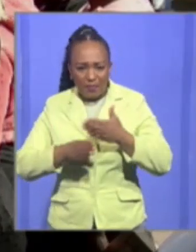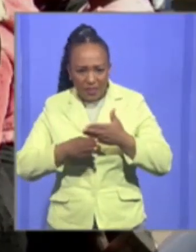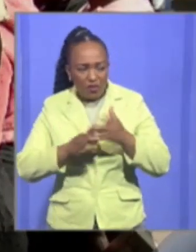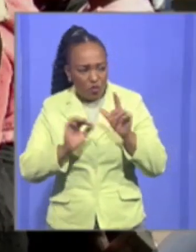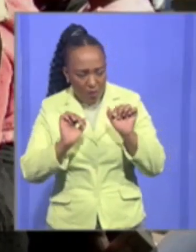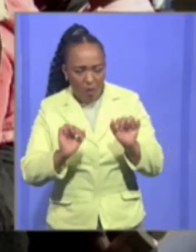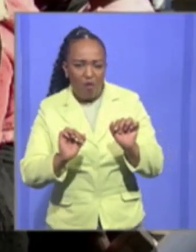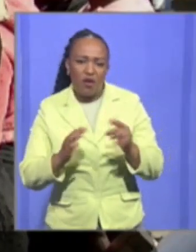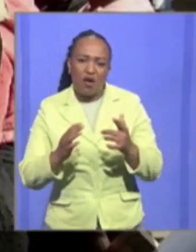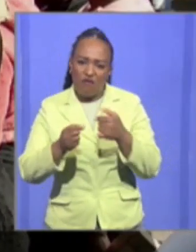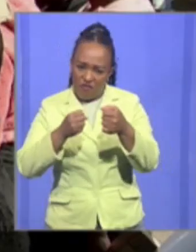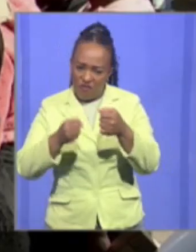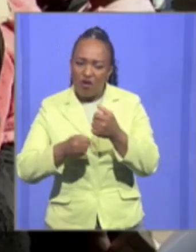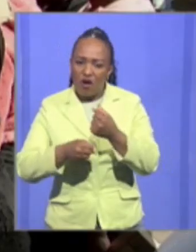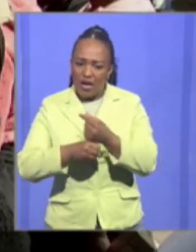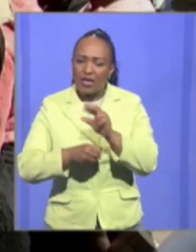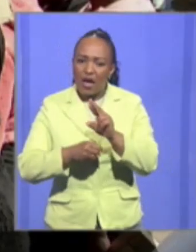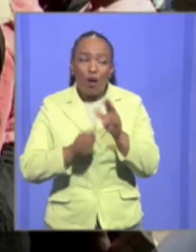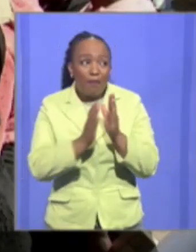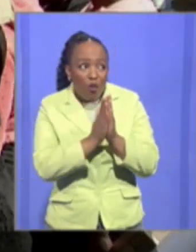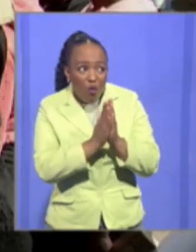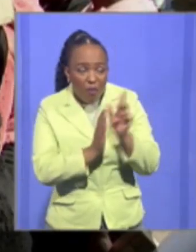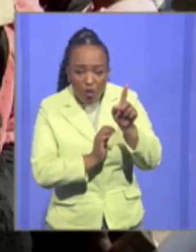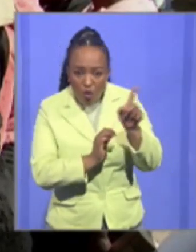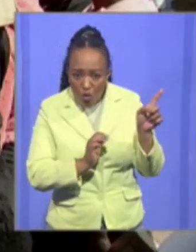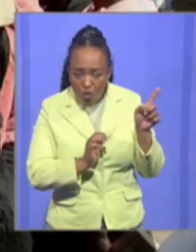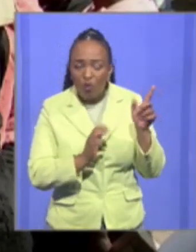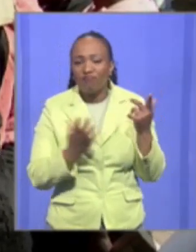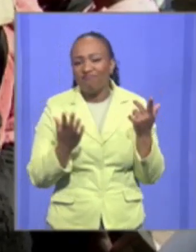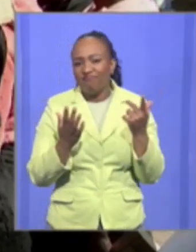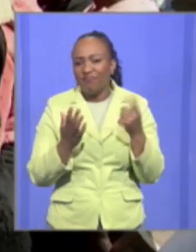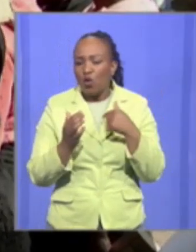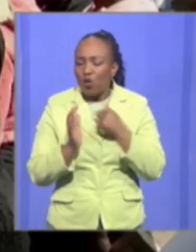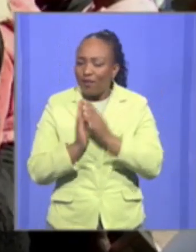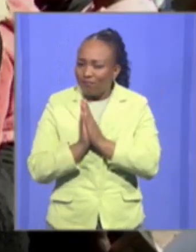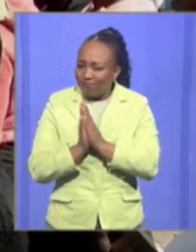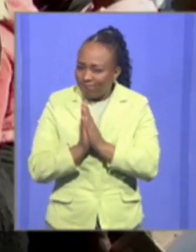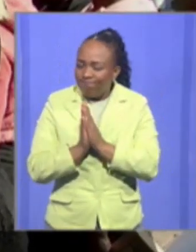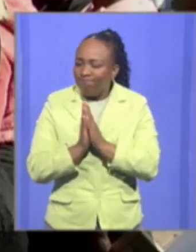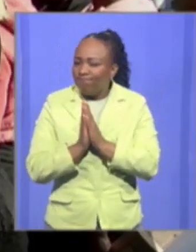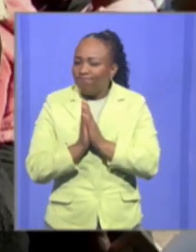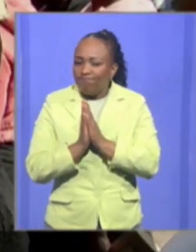R jwale ka ba kopa lo right ga ipiletsa ka le National Congress of